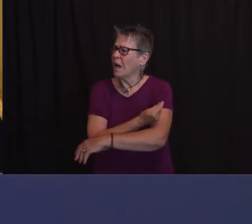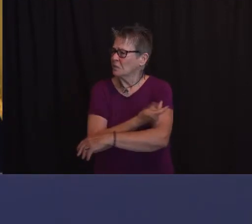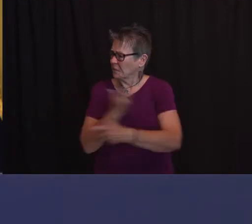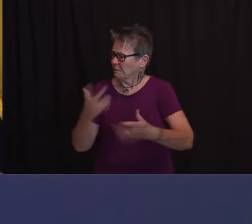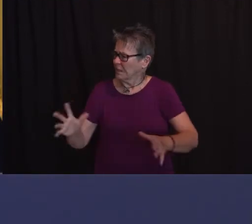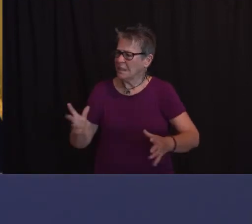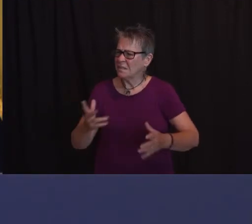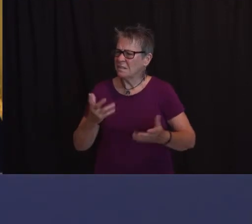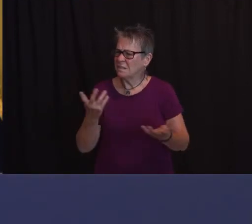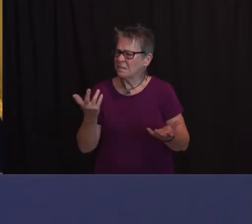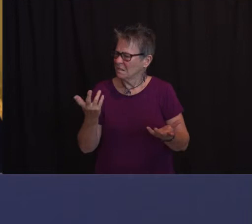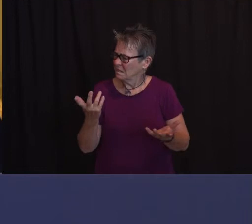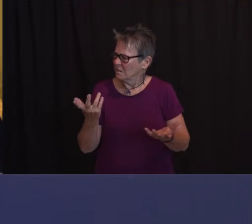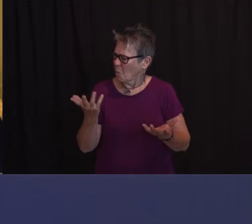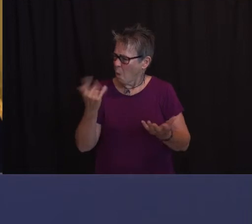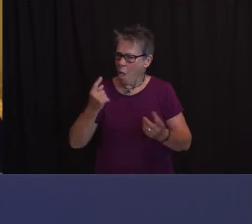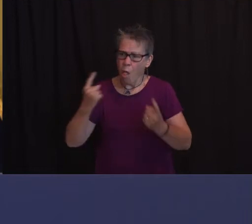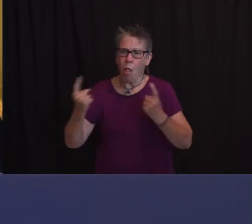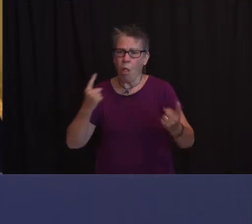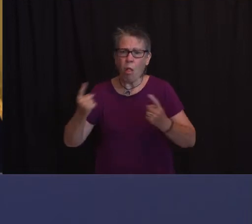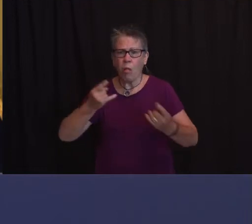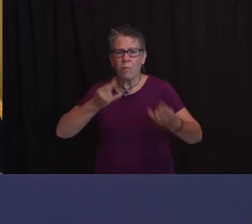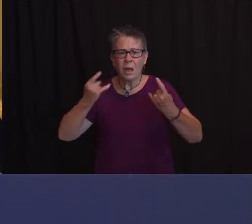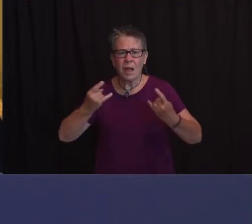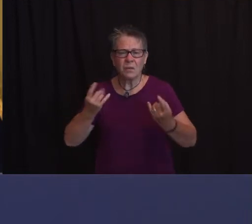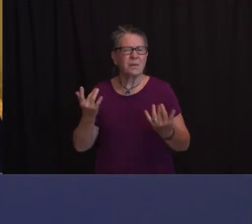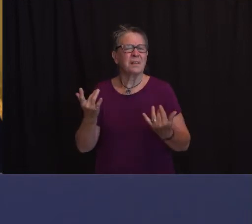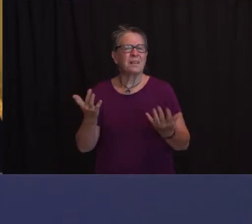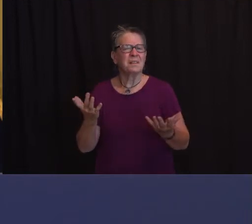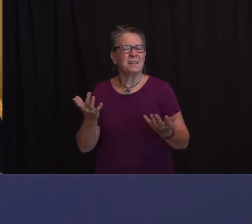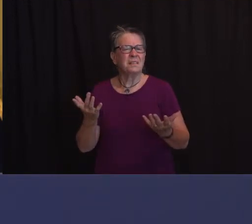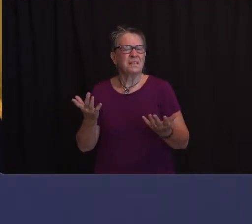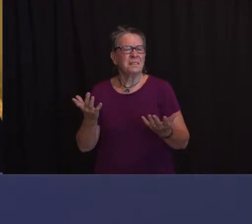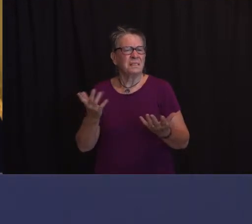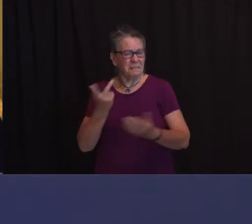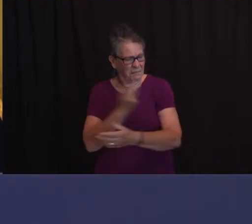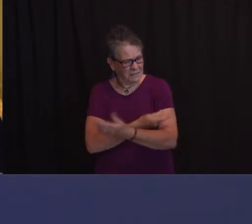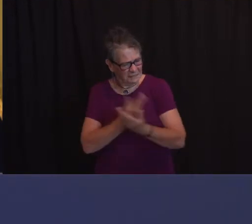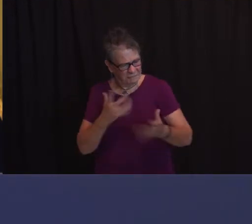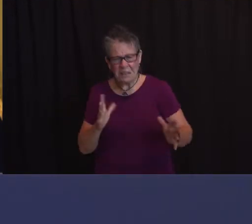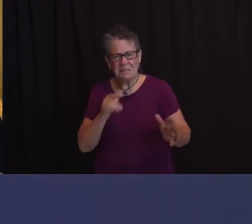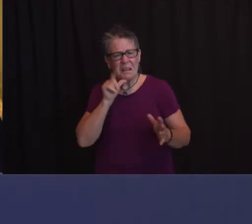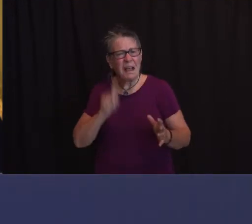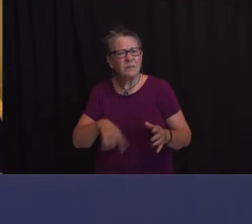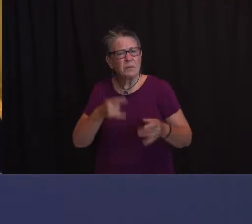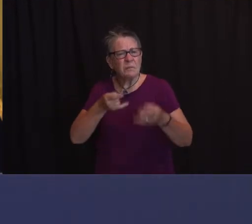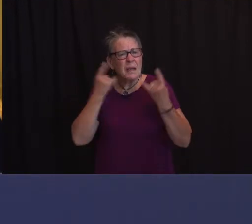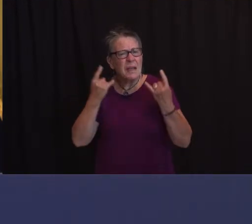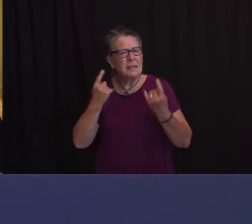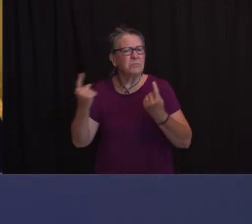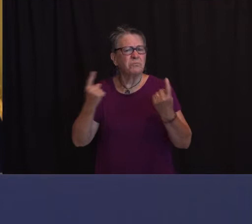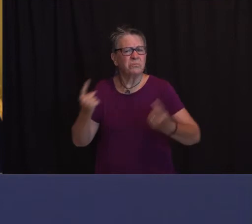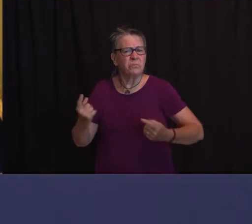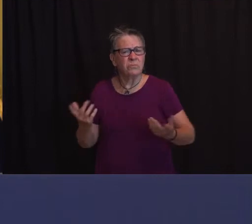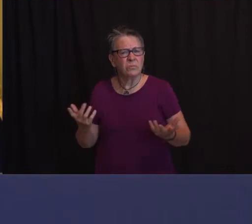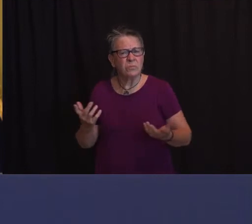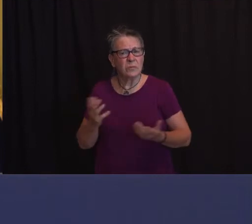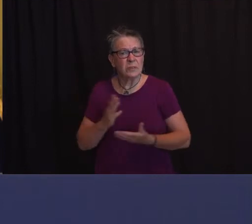people asking everybody to please get vaccinated, and yet some people still are making the decision they're not going to get